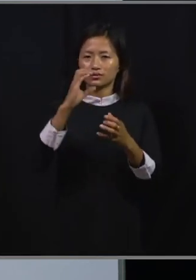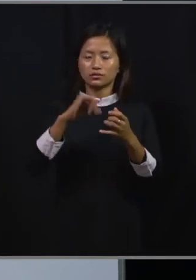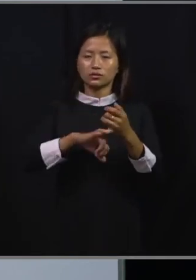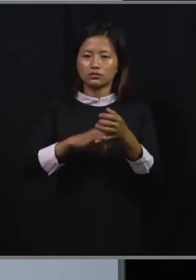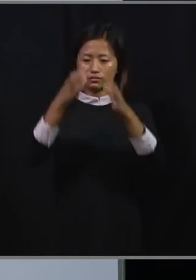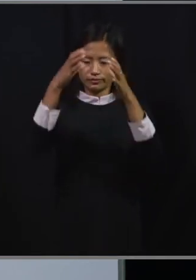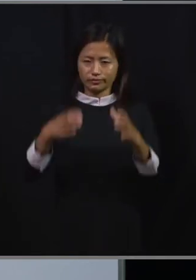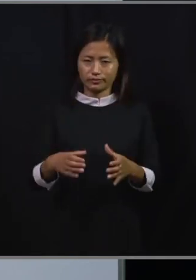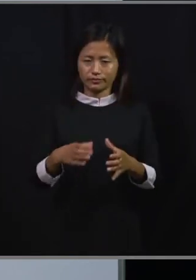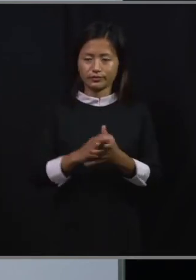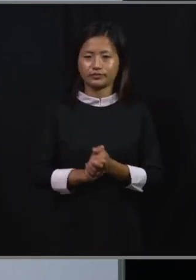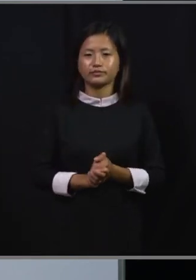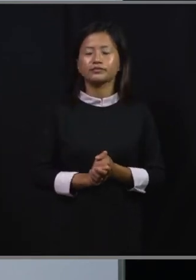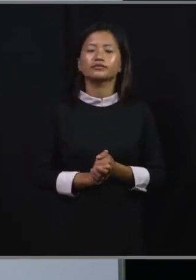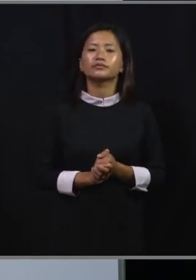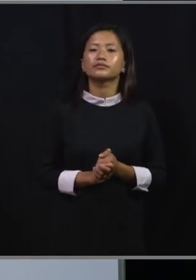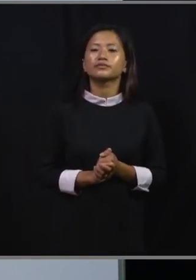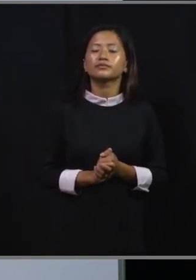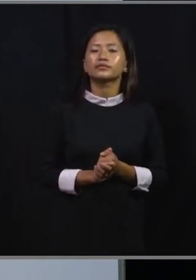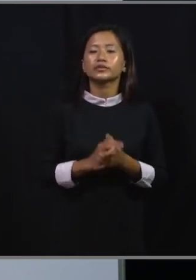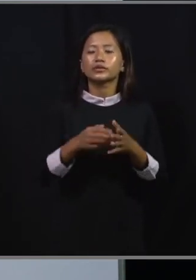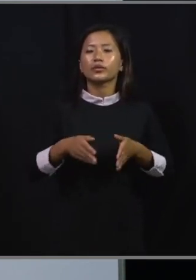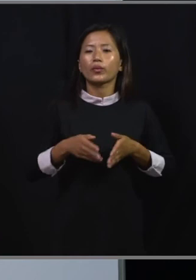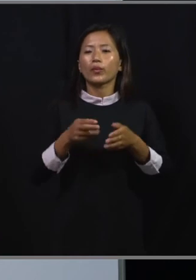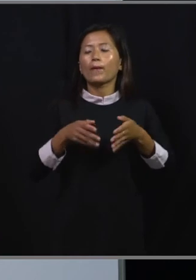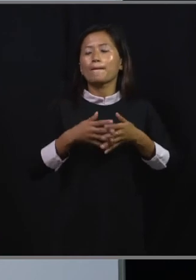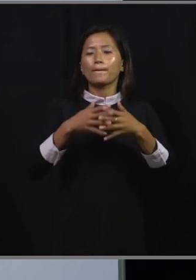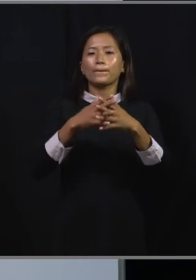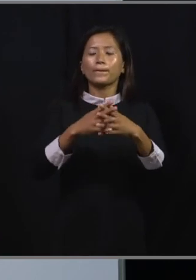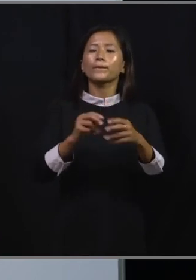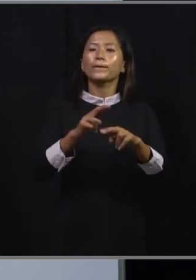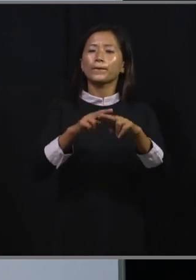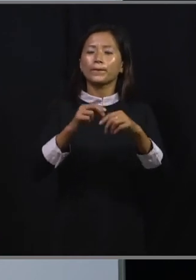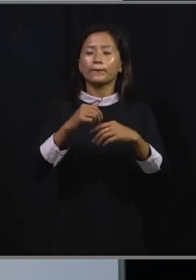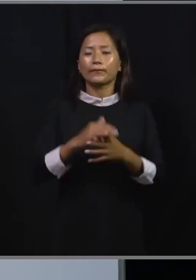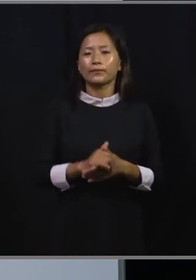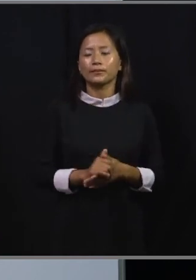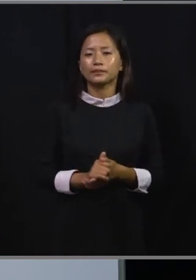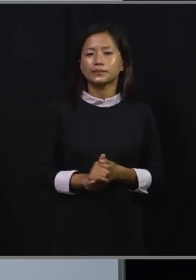cylindrical wavefront. Next is what? Cylindrical wavefront. Cylindrical wavefront.